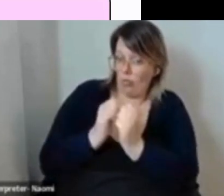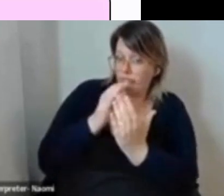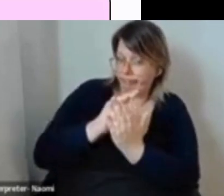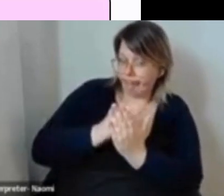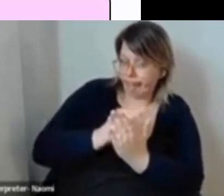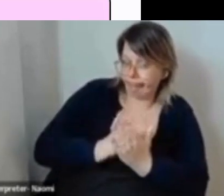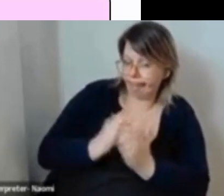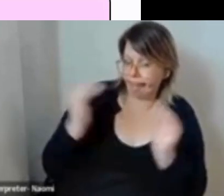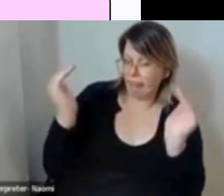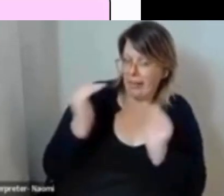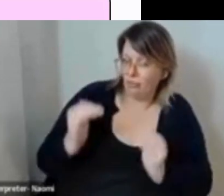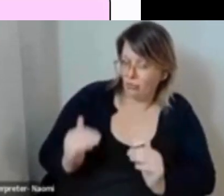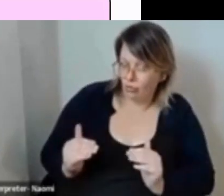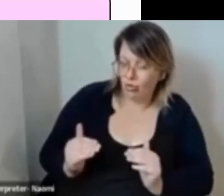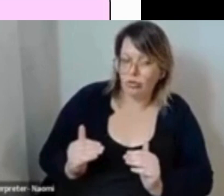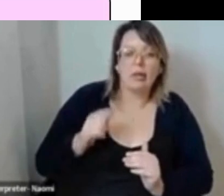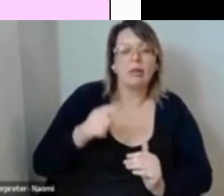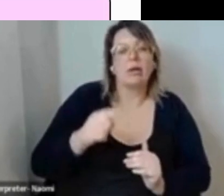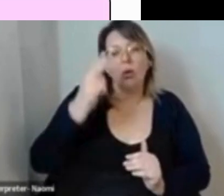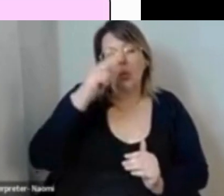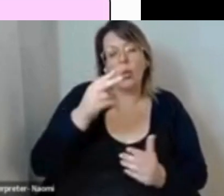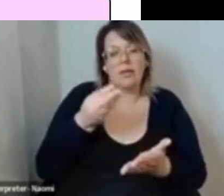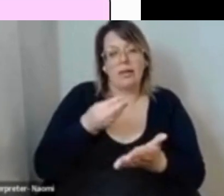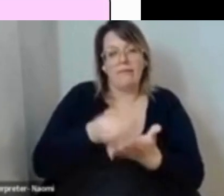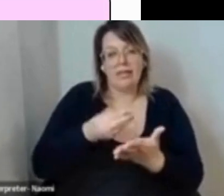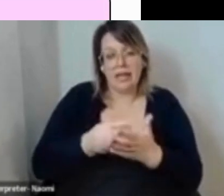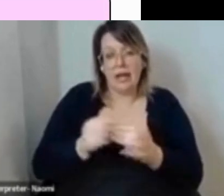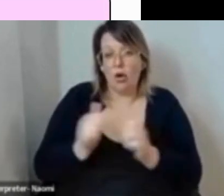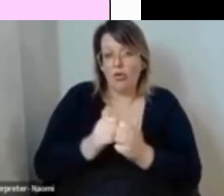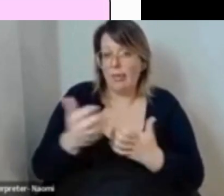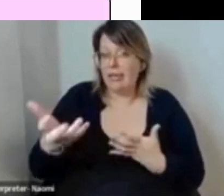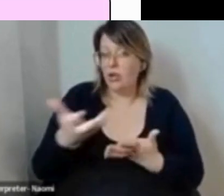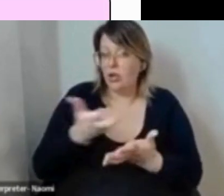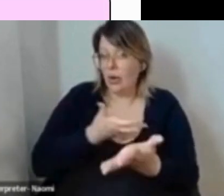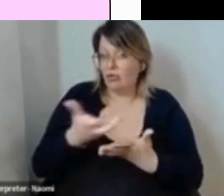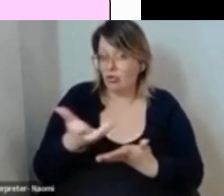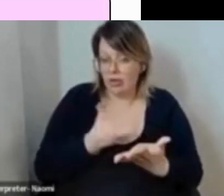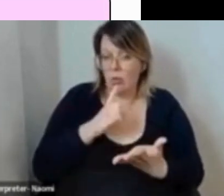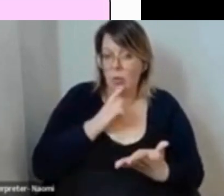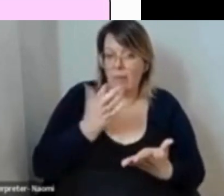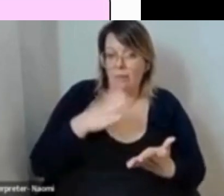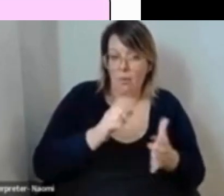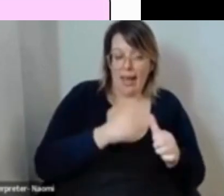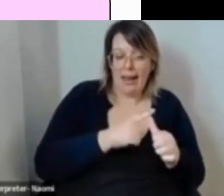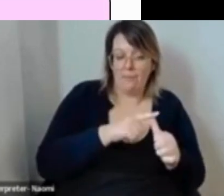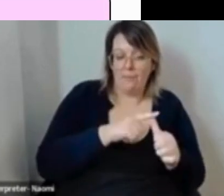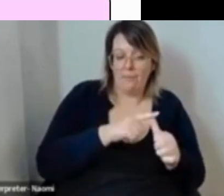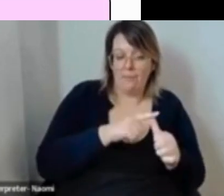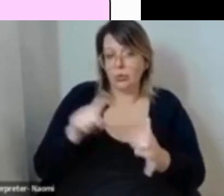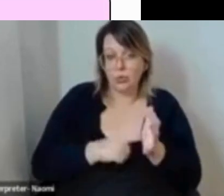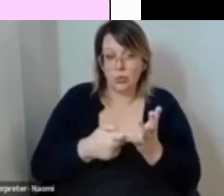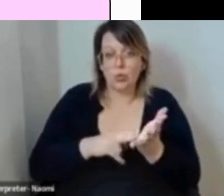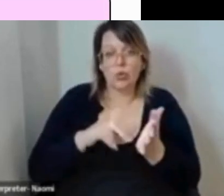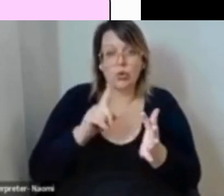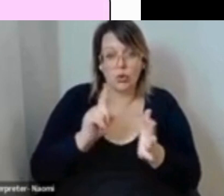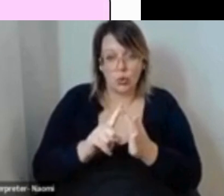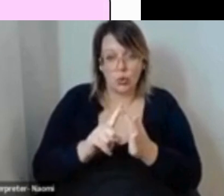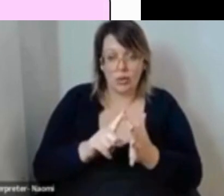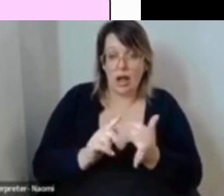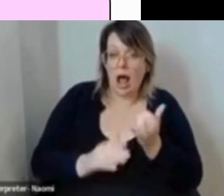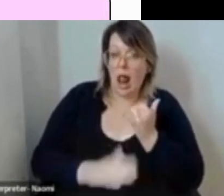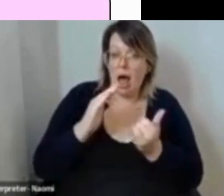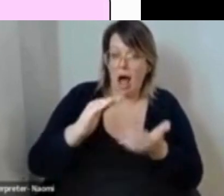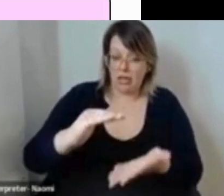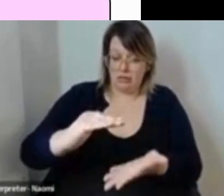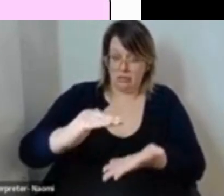is what we call funding agreement negotiation and will take place between April to June, with the deadline to submit the documents to meet the